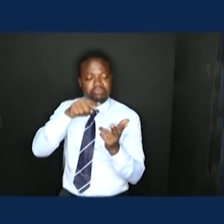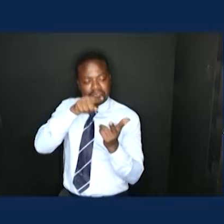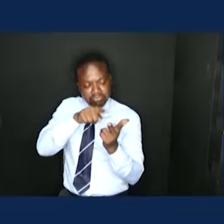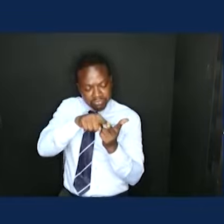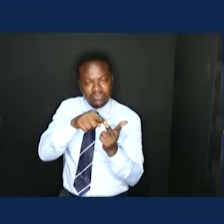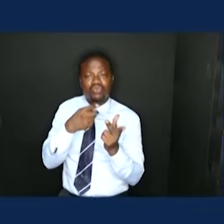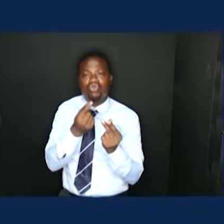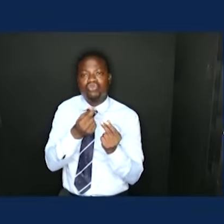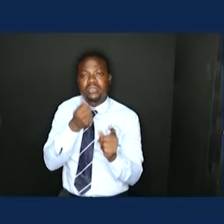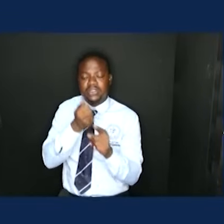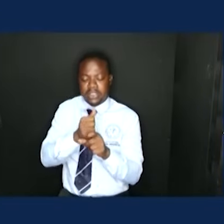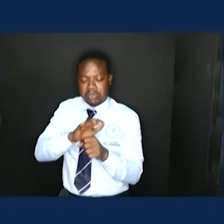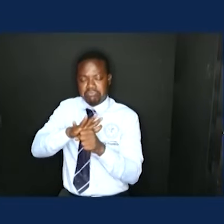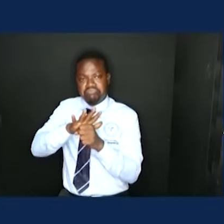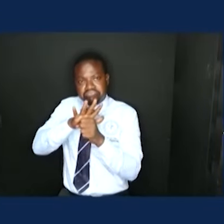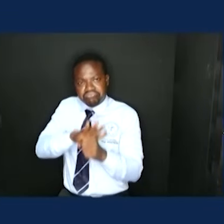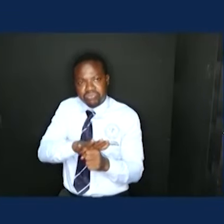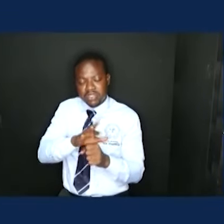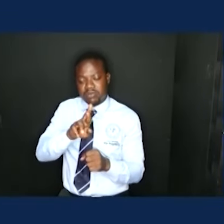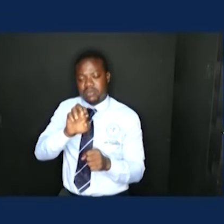others want to repress it.